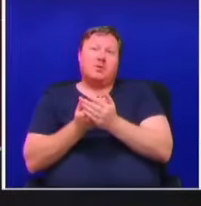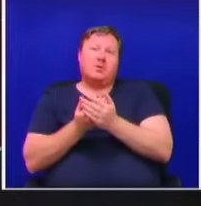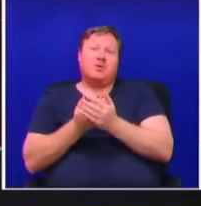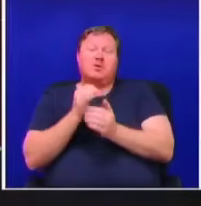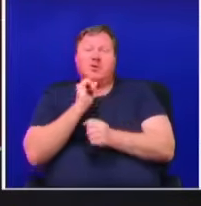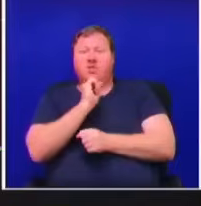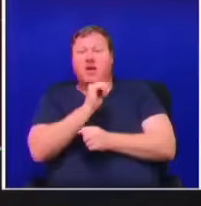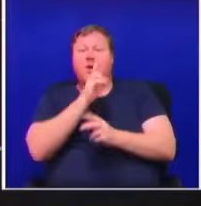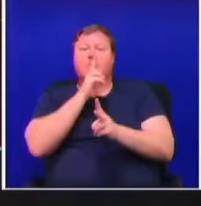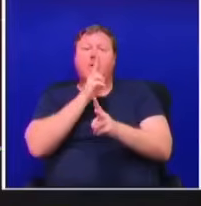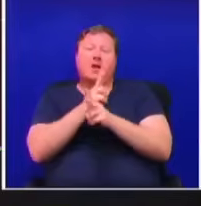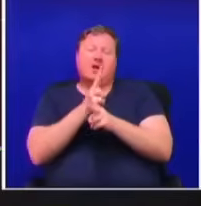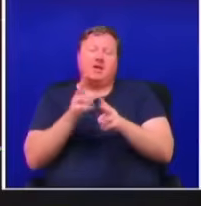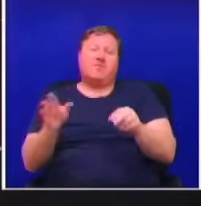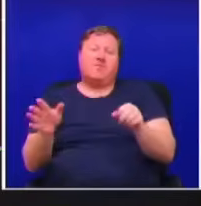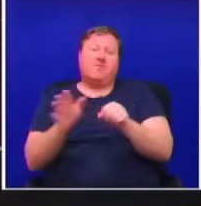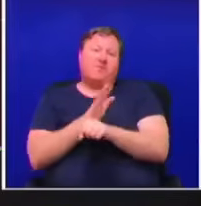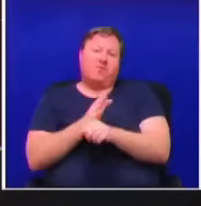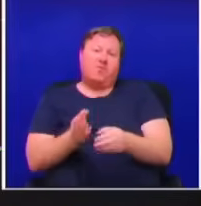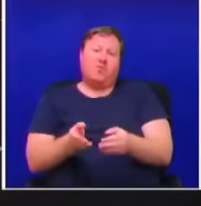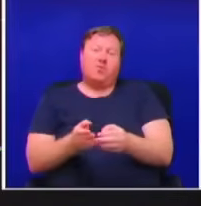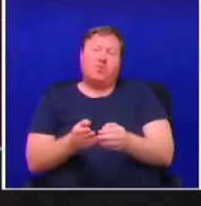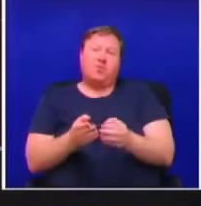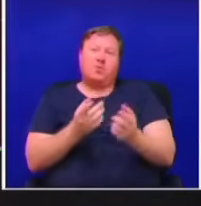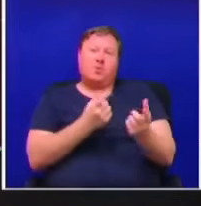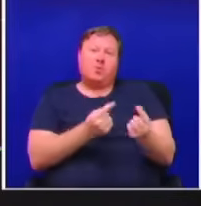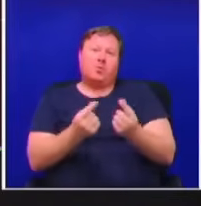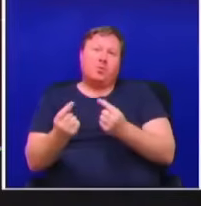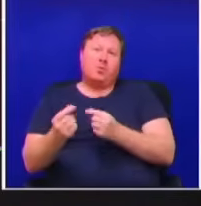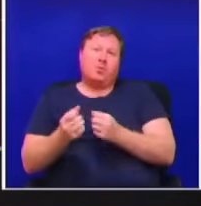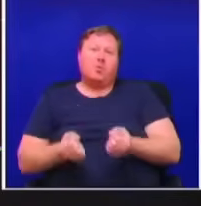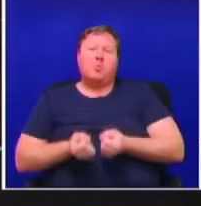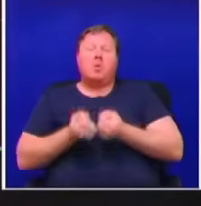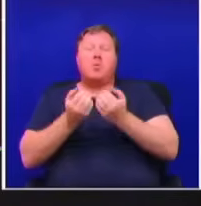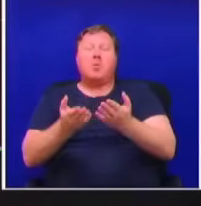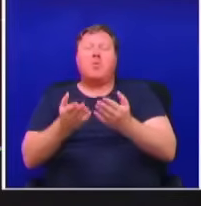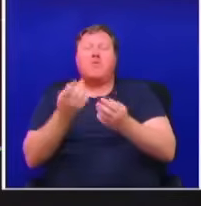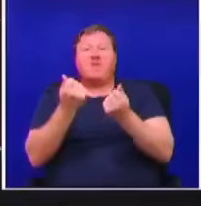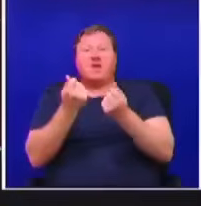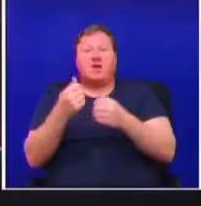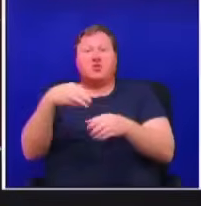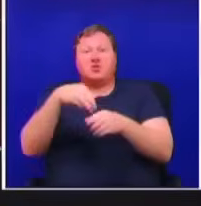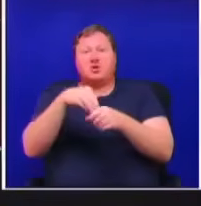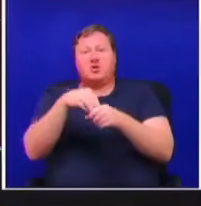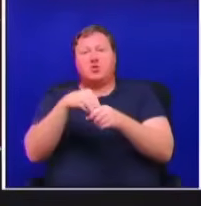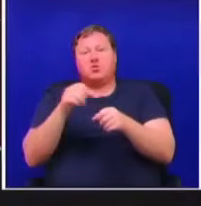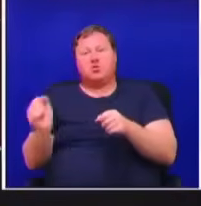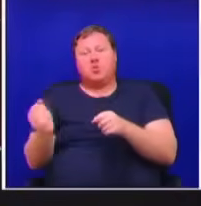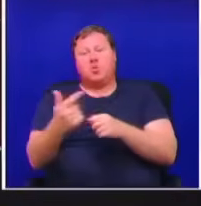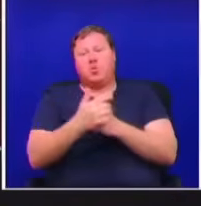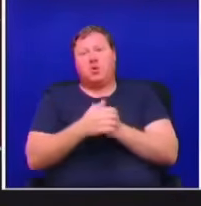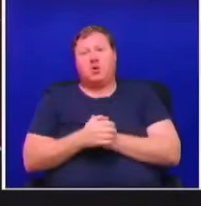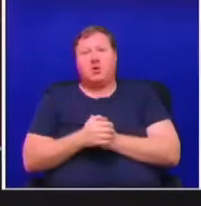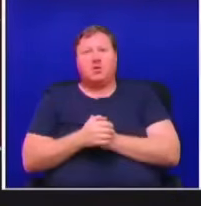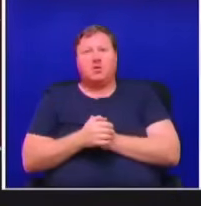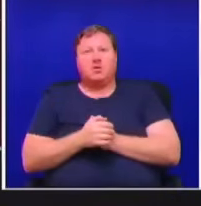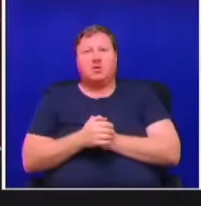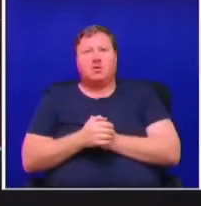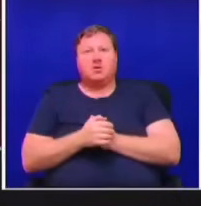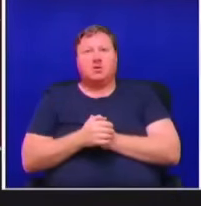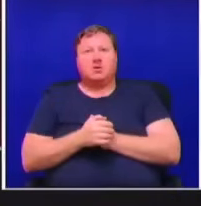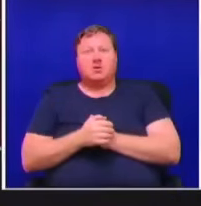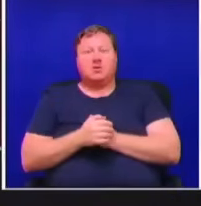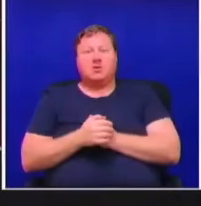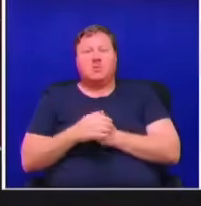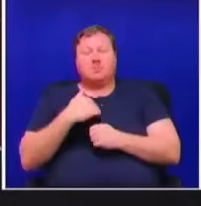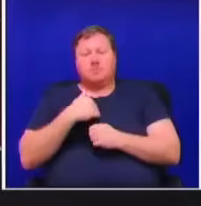mandate that it bears to promote financial inclusion for all. Now, I am